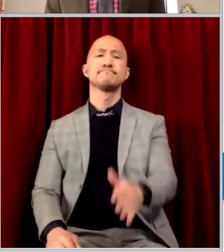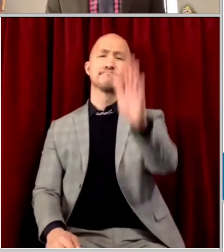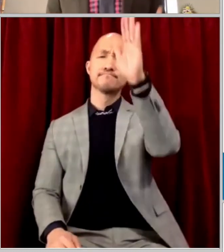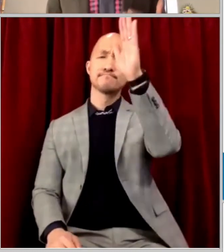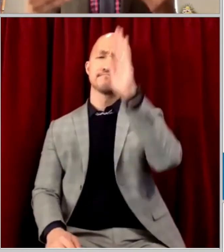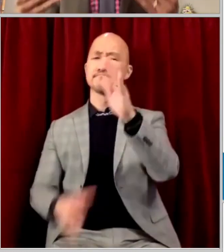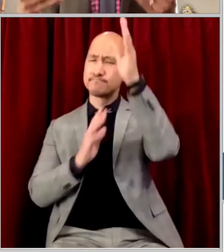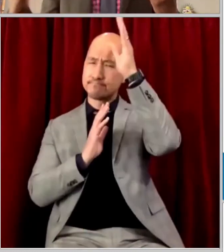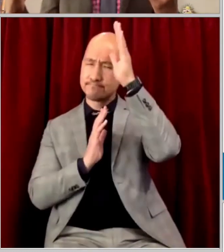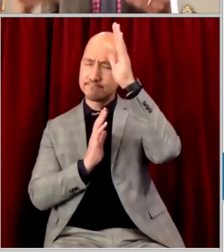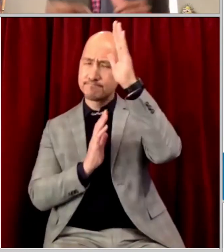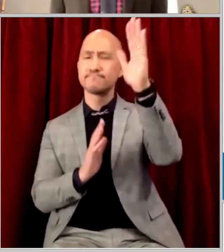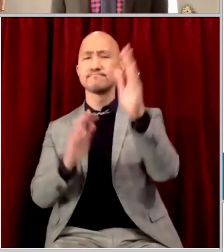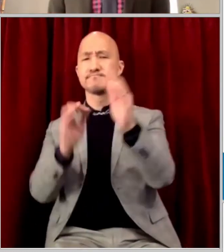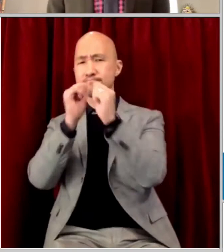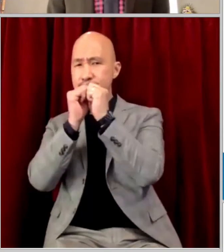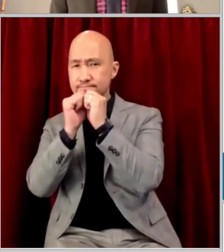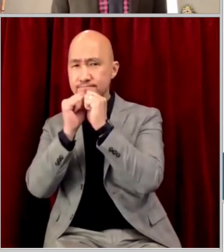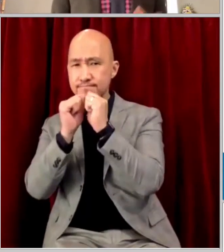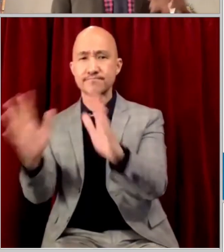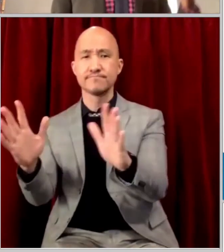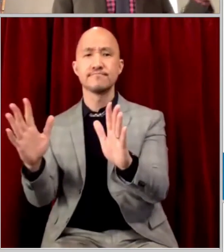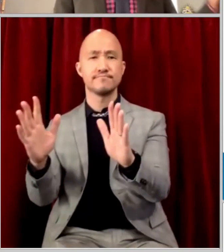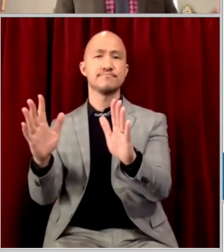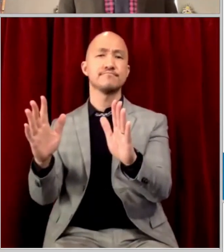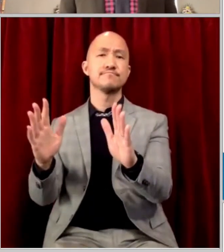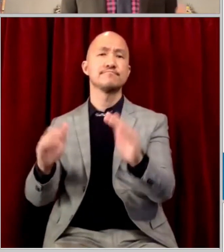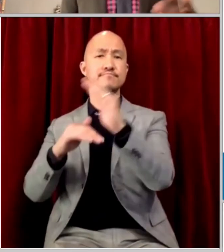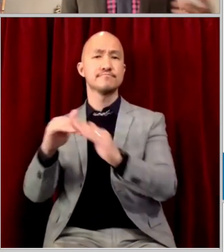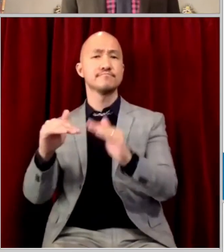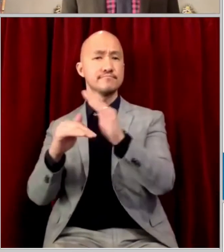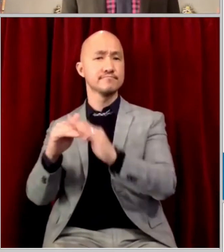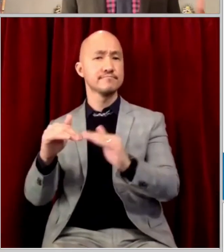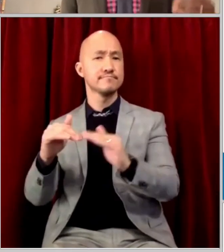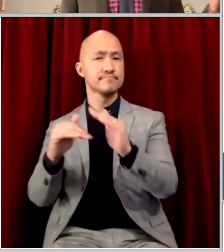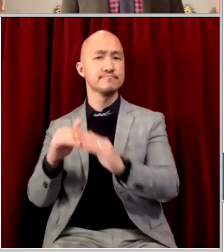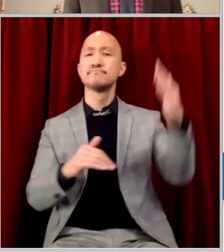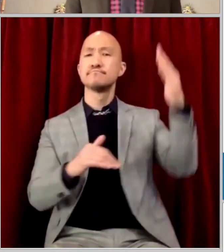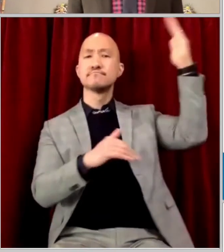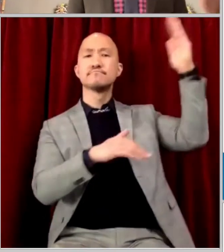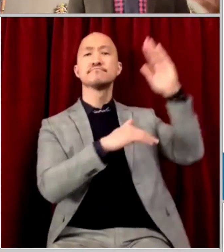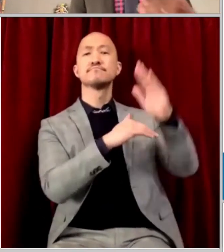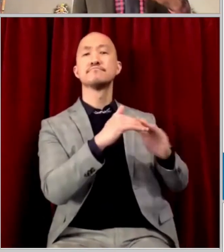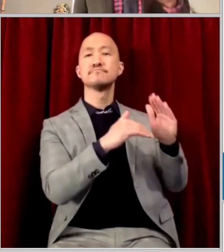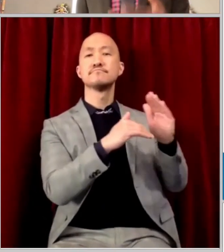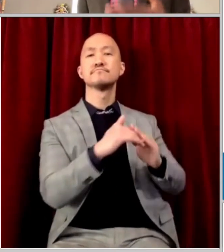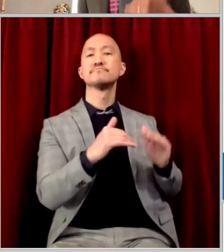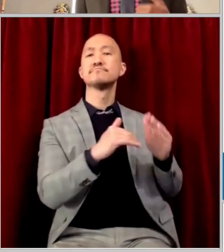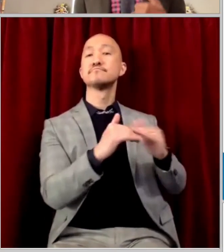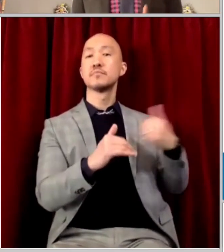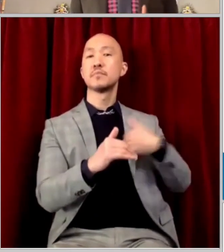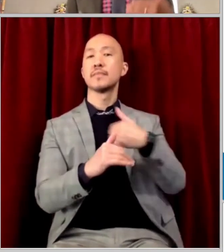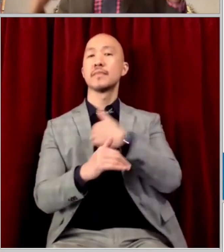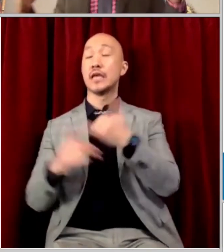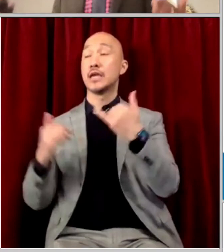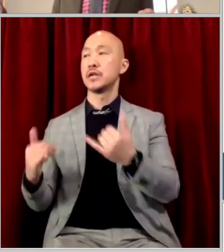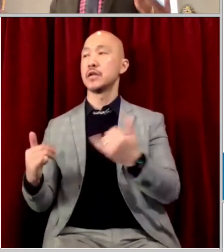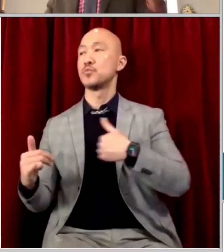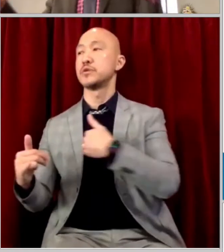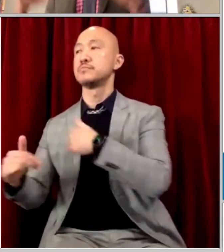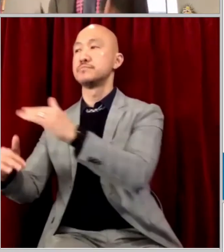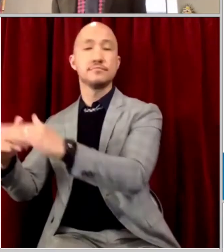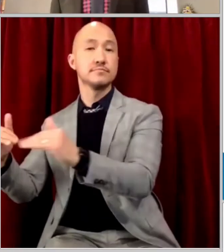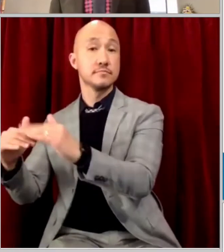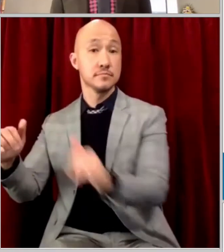that we may be able to comfort those who are in any trouble with the comfort with which we ourselves are